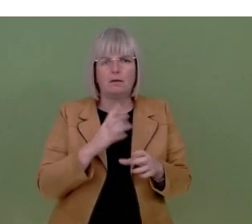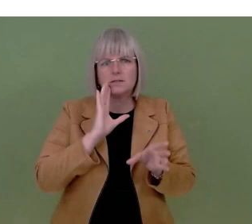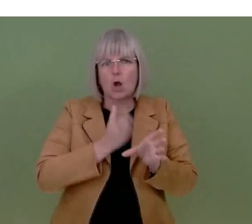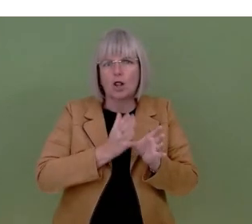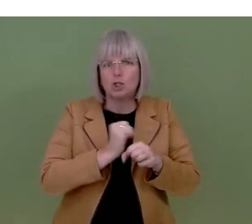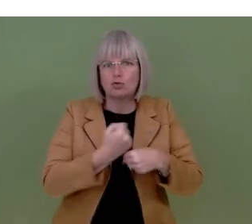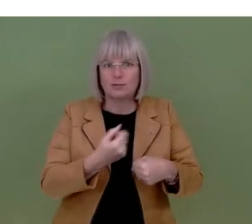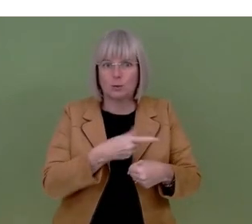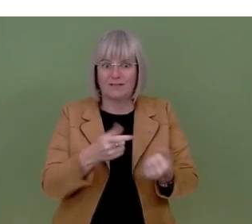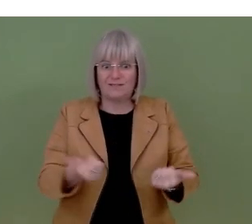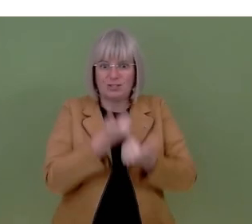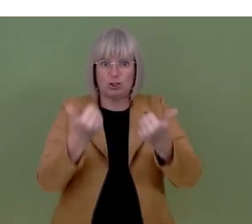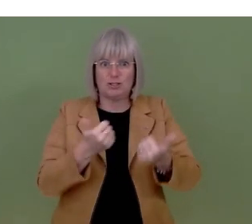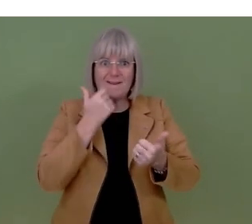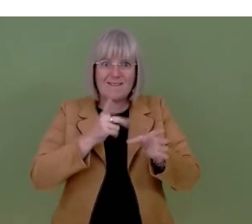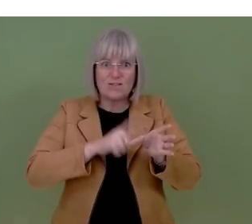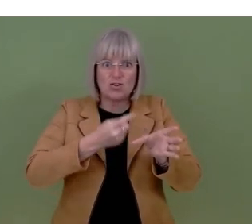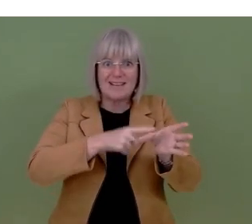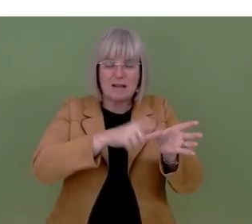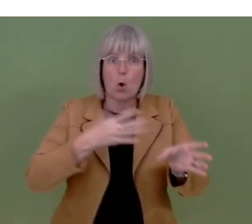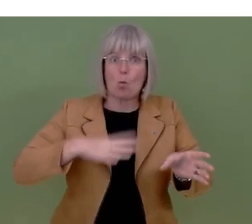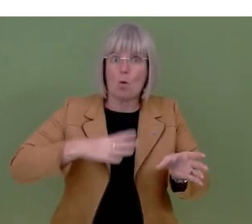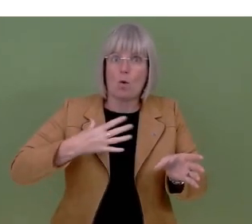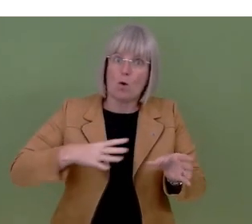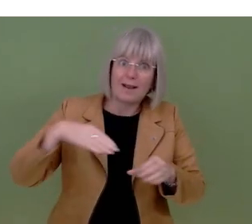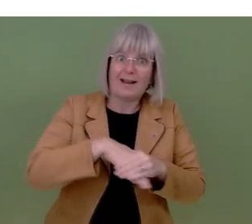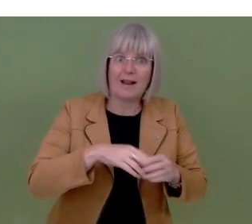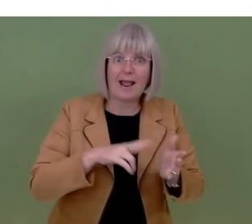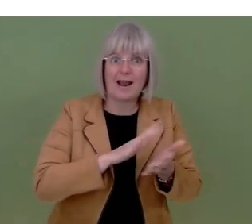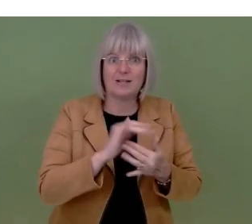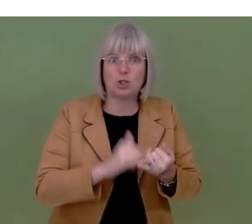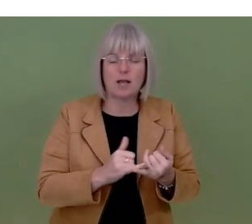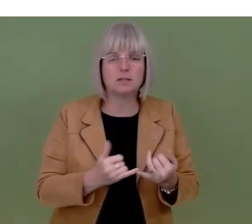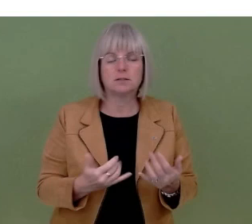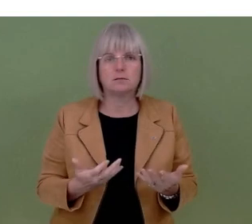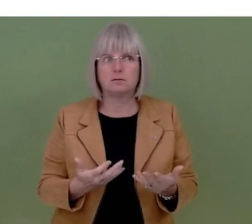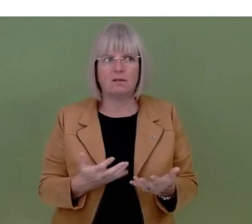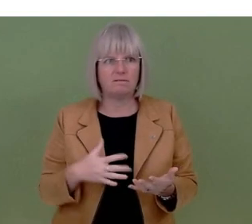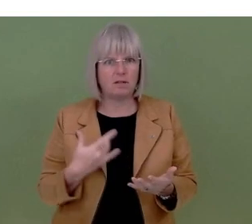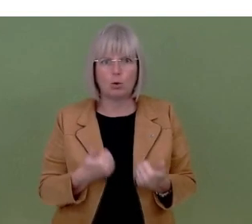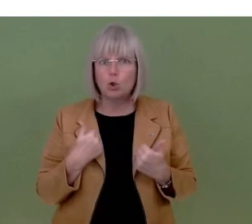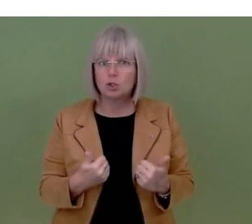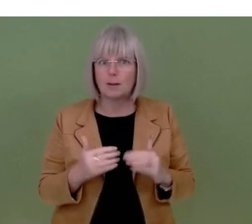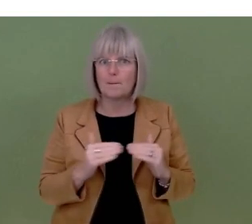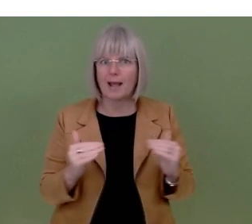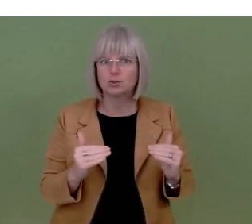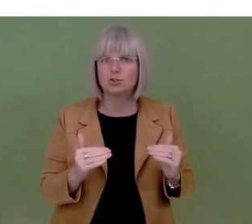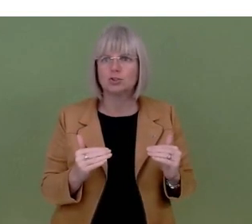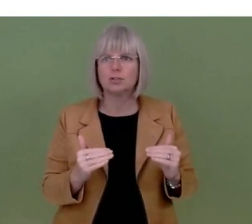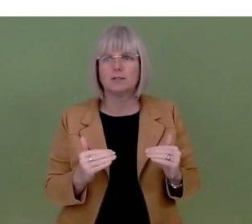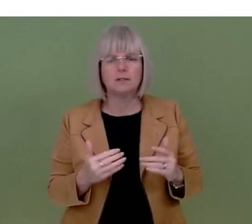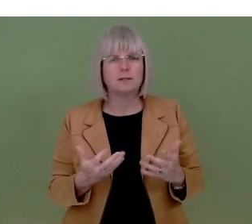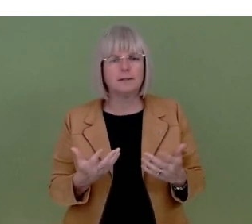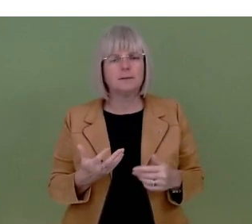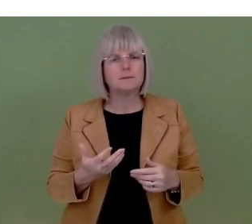the psychological health in the NHS, it just feels like a good match between those two to be able to bring and train